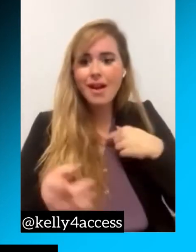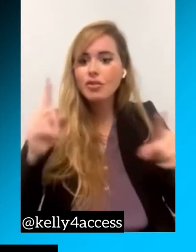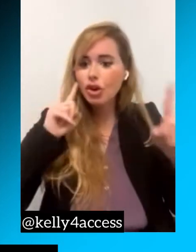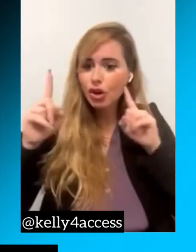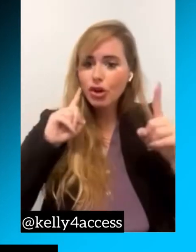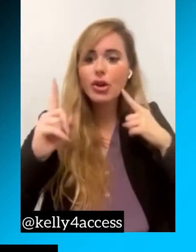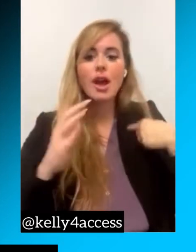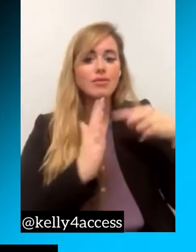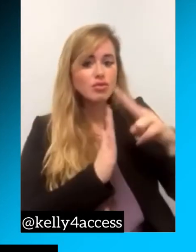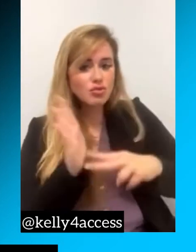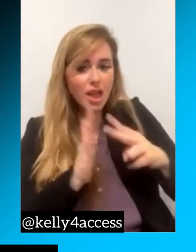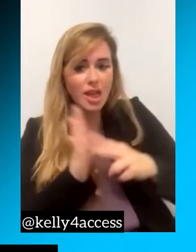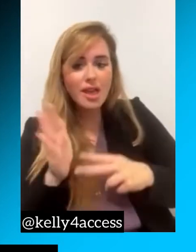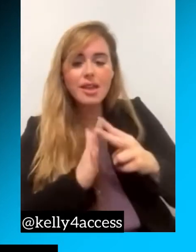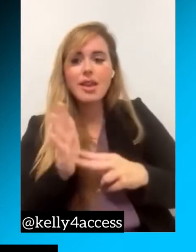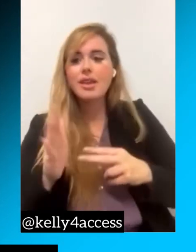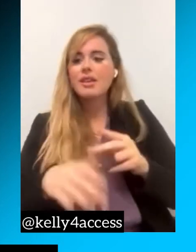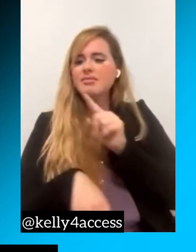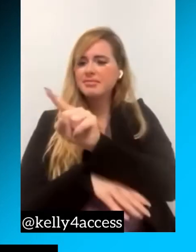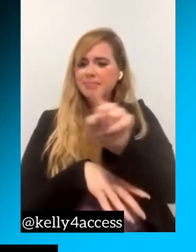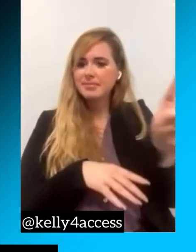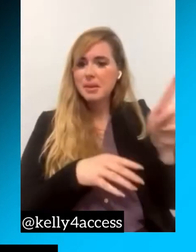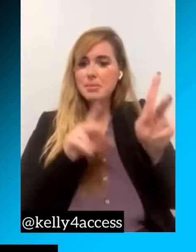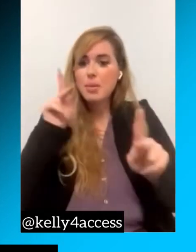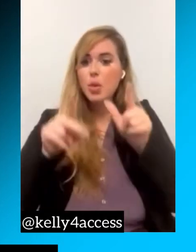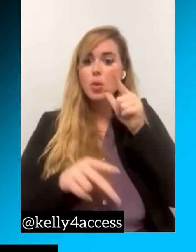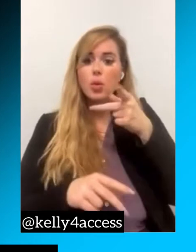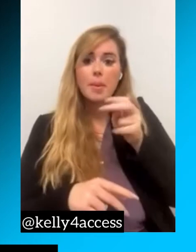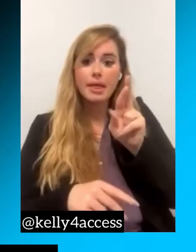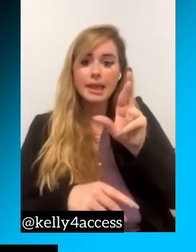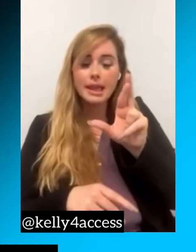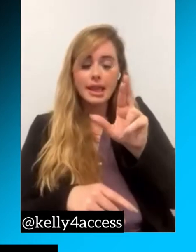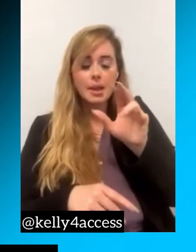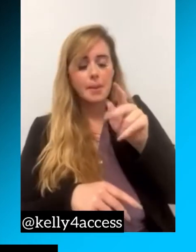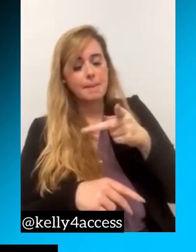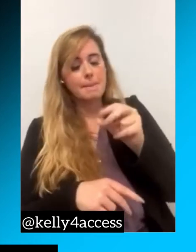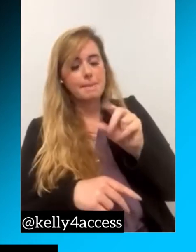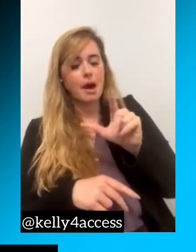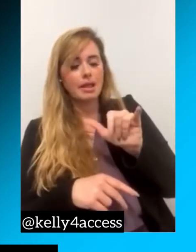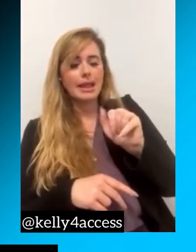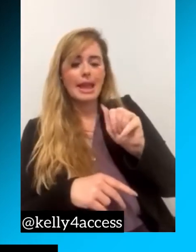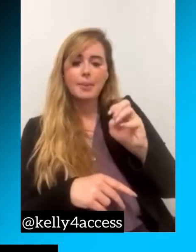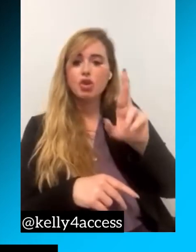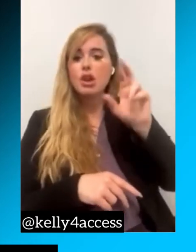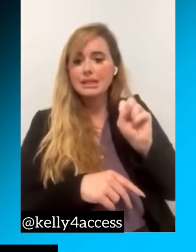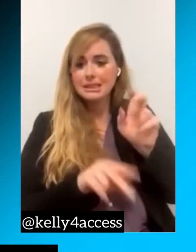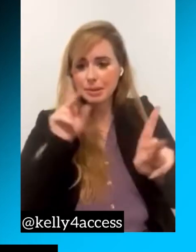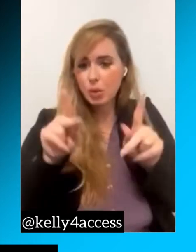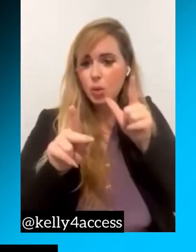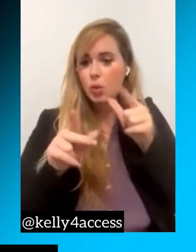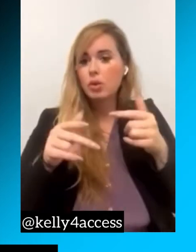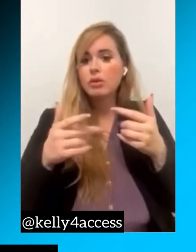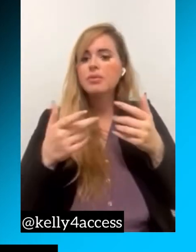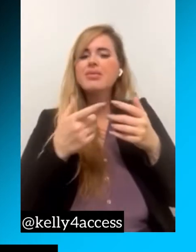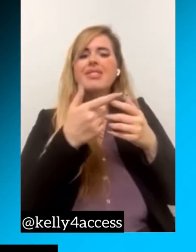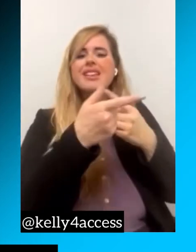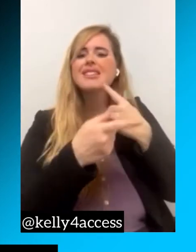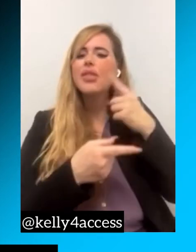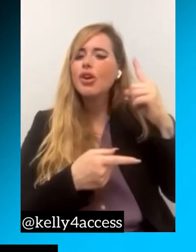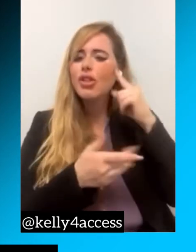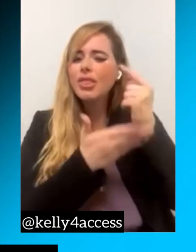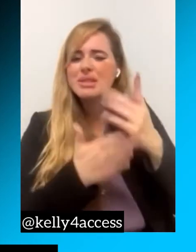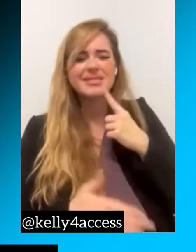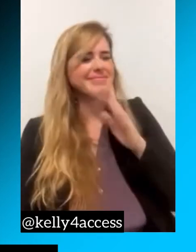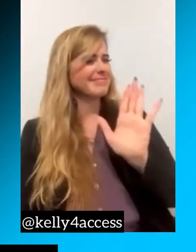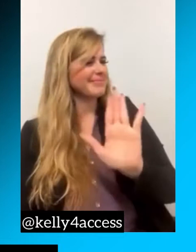of polyamorous people talk about their therapist saying things like, that means there's something wrong in your relationship,